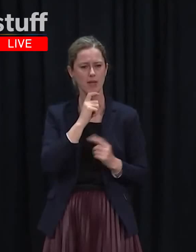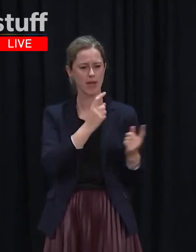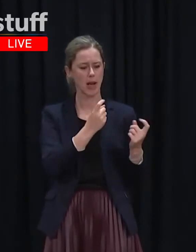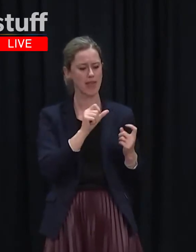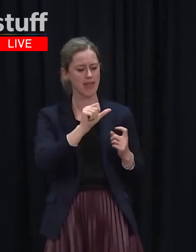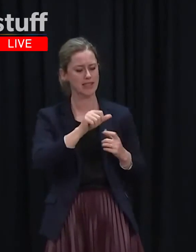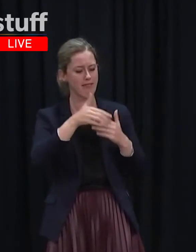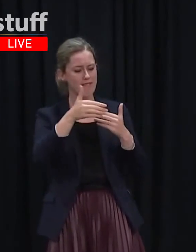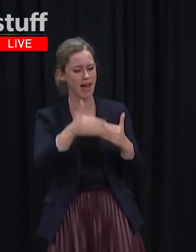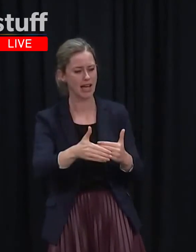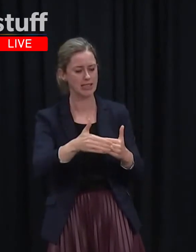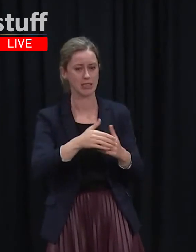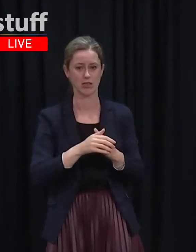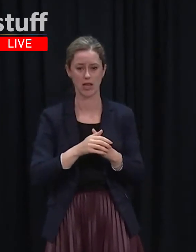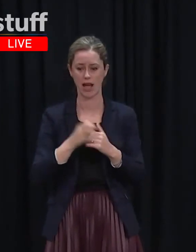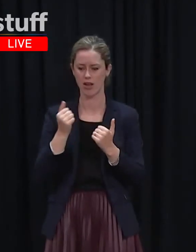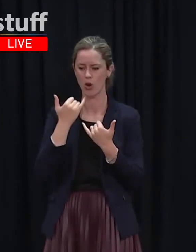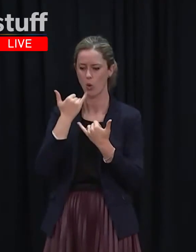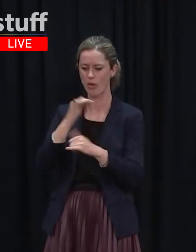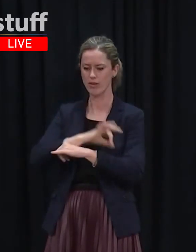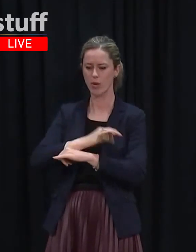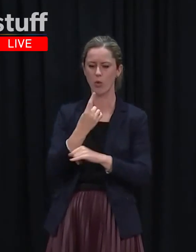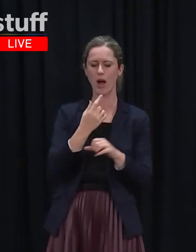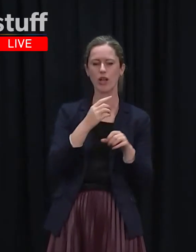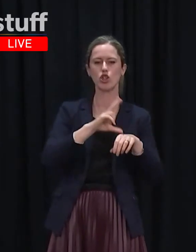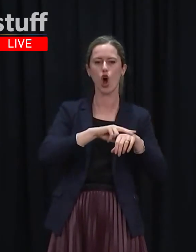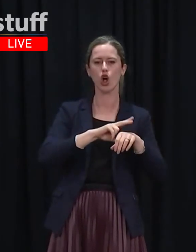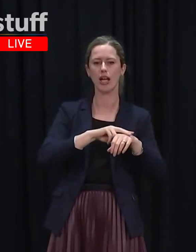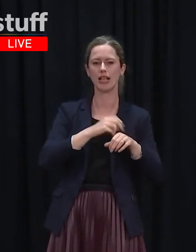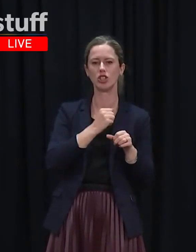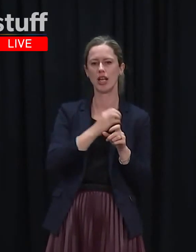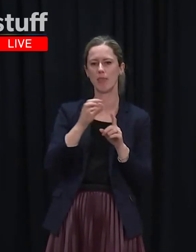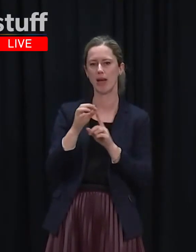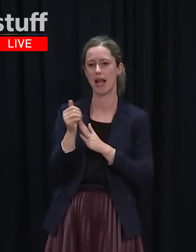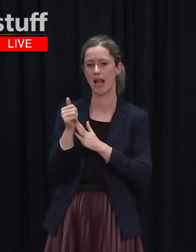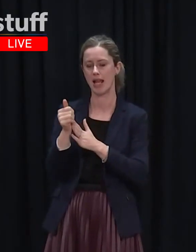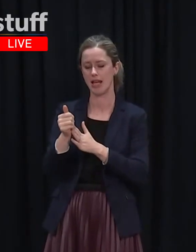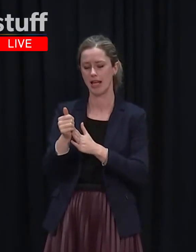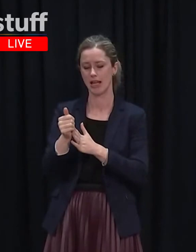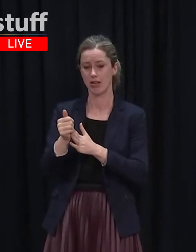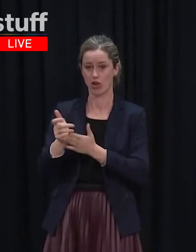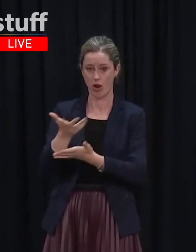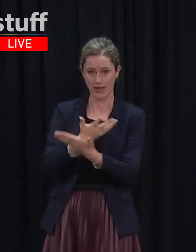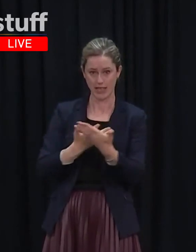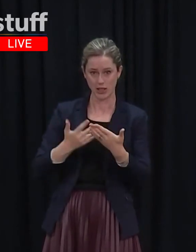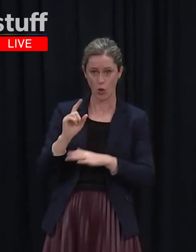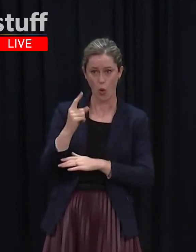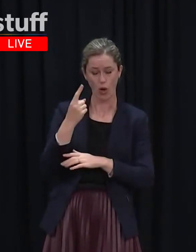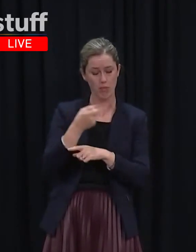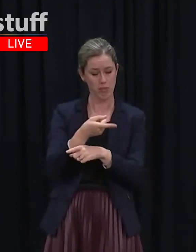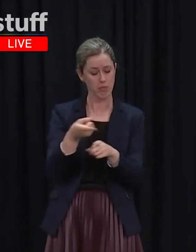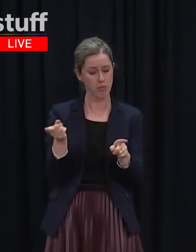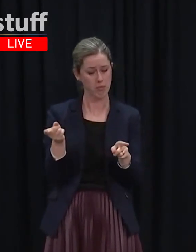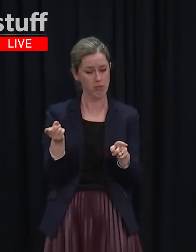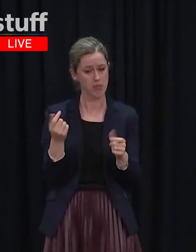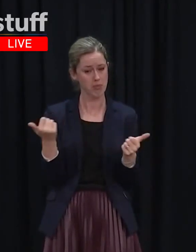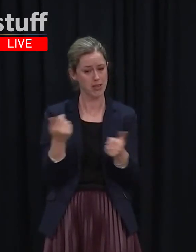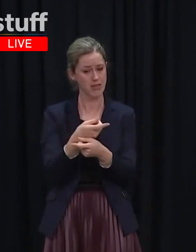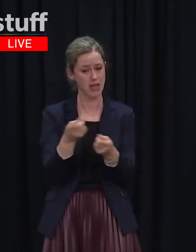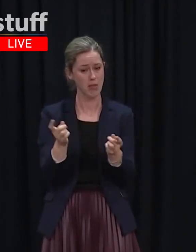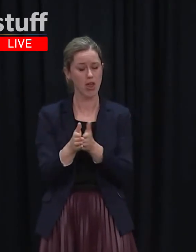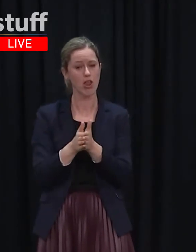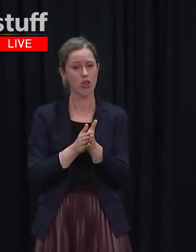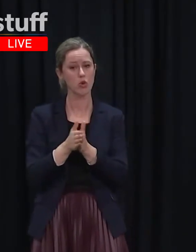this next phase, and actually on the call this morning, we had one of the GPs who's leading the conversation with general practice in Auckland, and many of them are